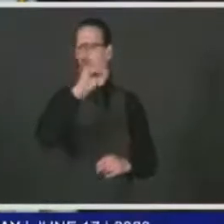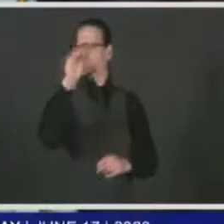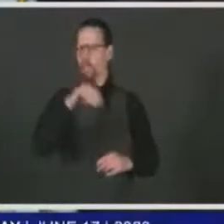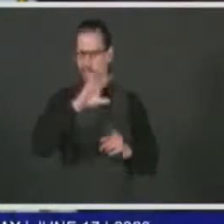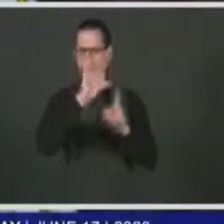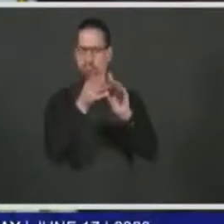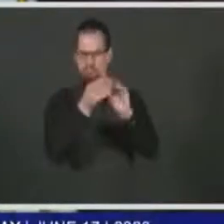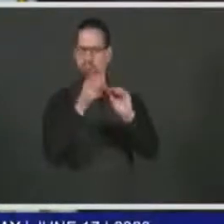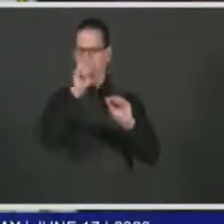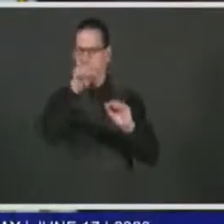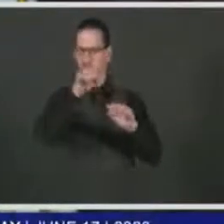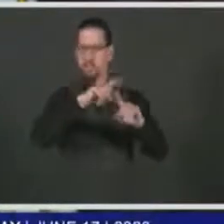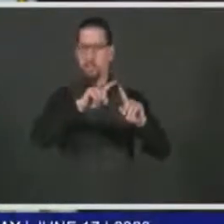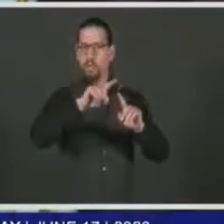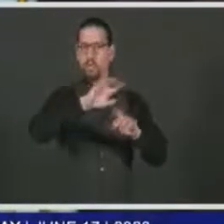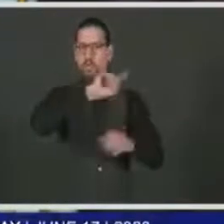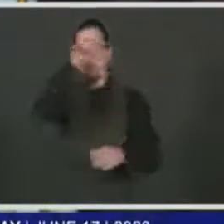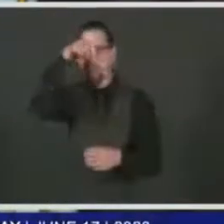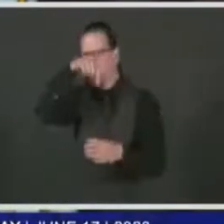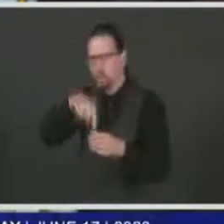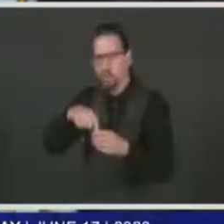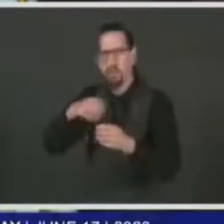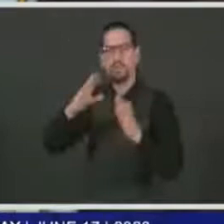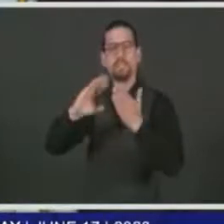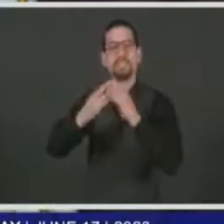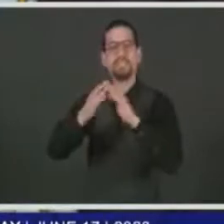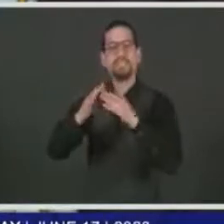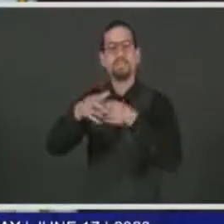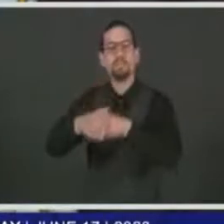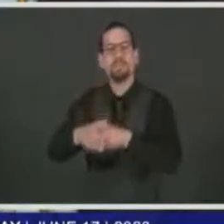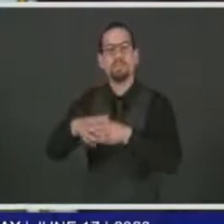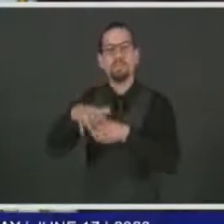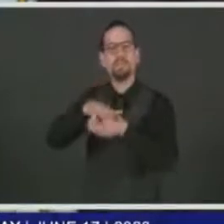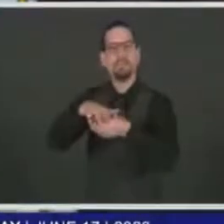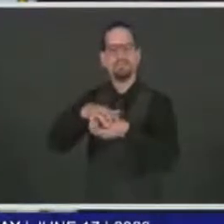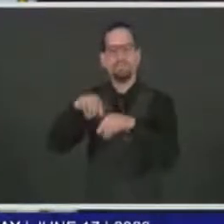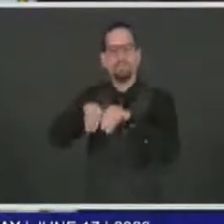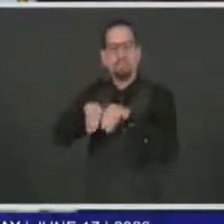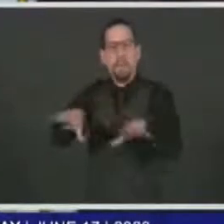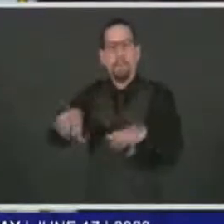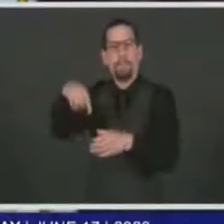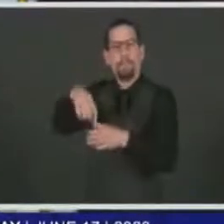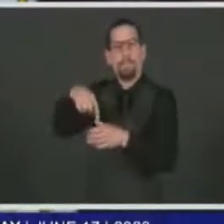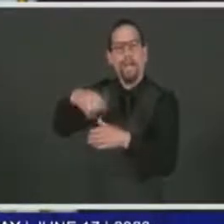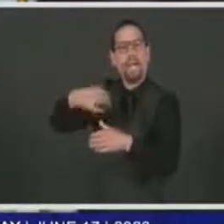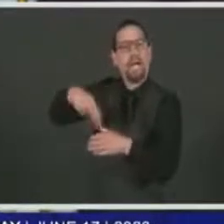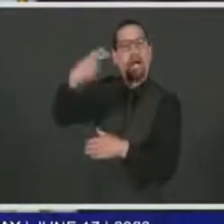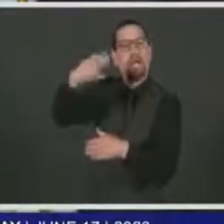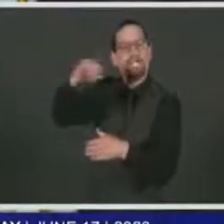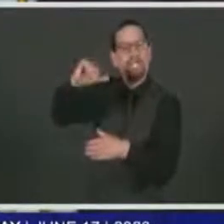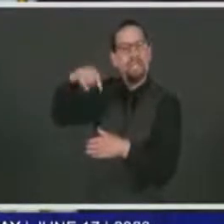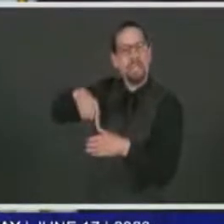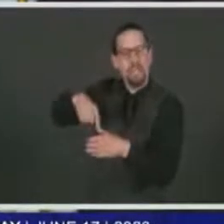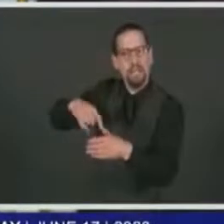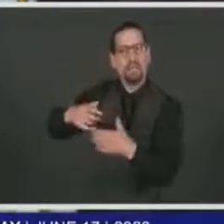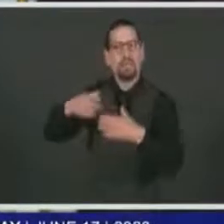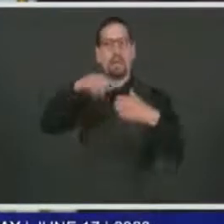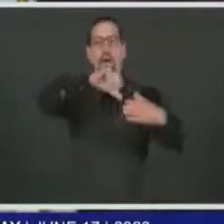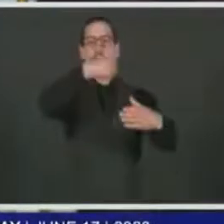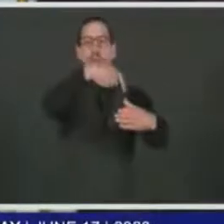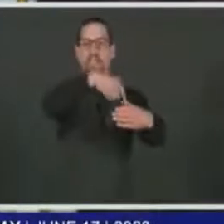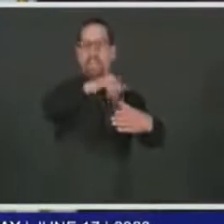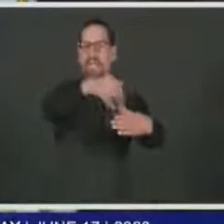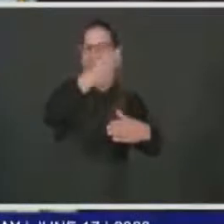a particular community. And so to that point, our team starts every day and ends every day looking